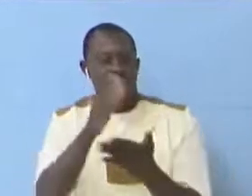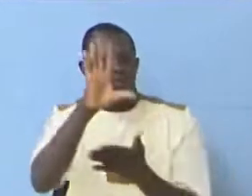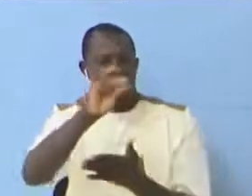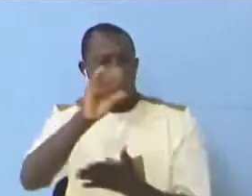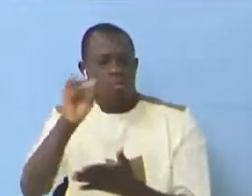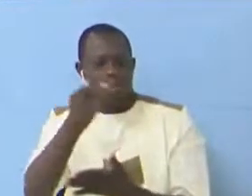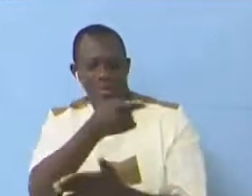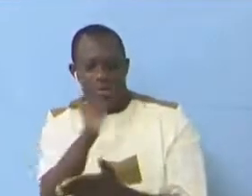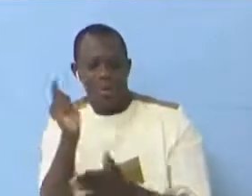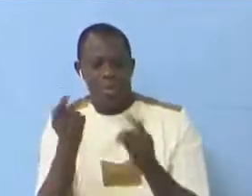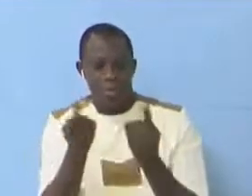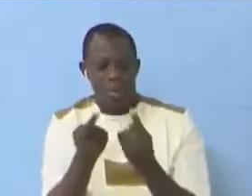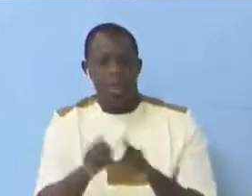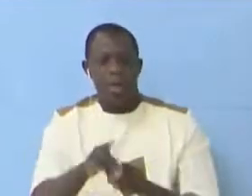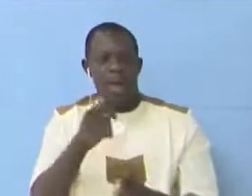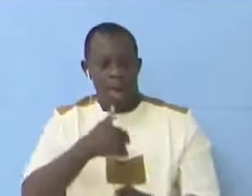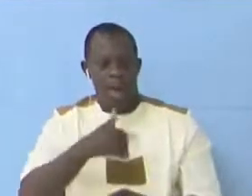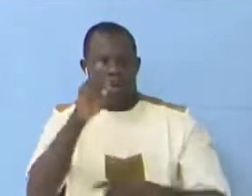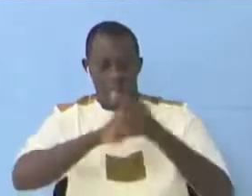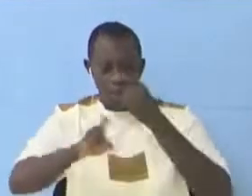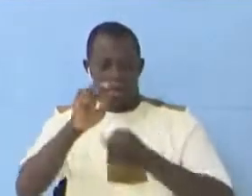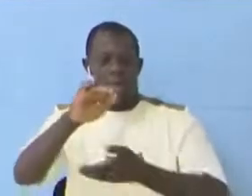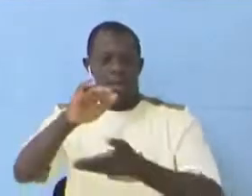I received another instruction